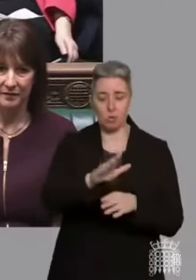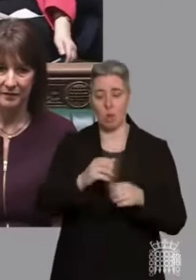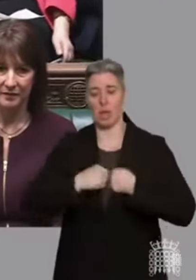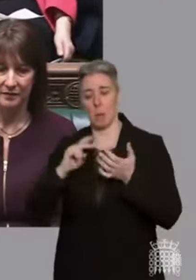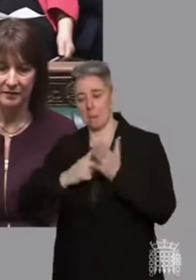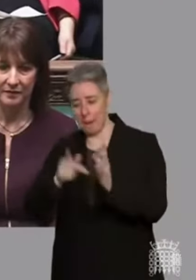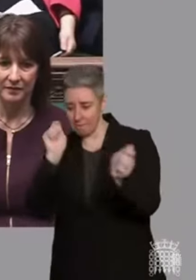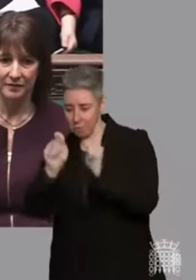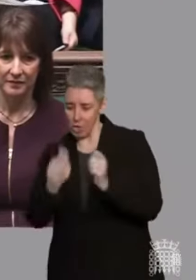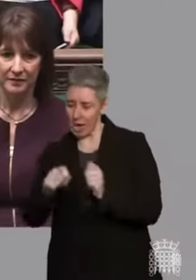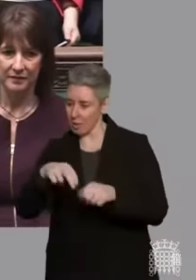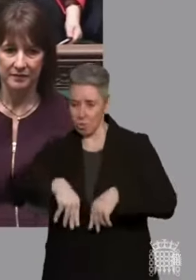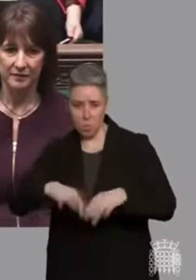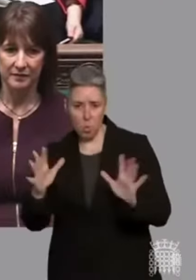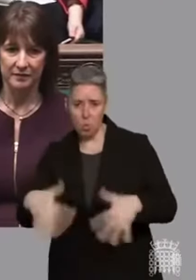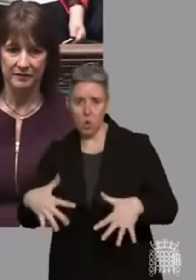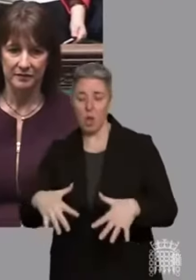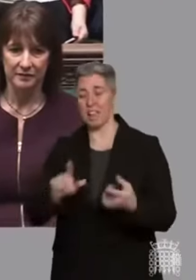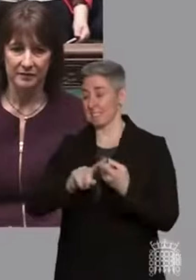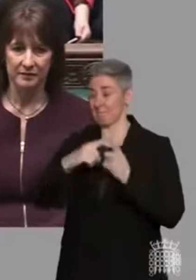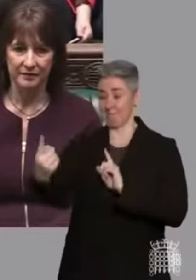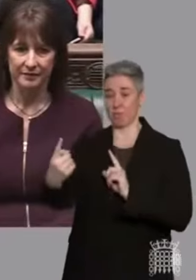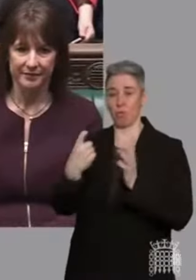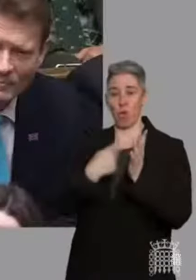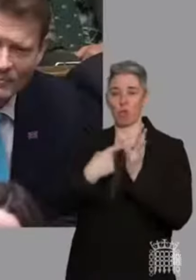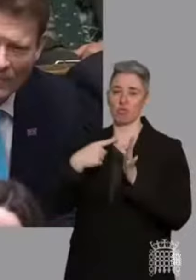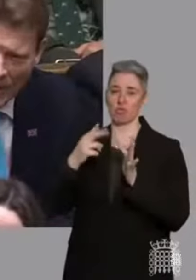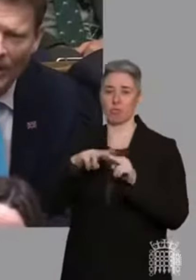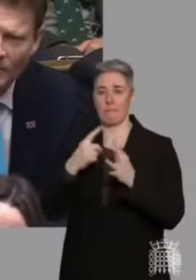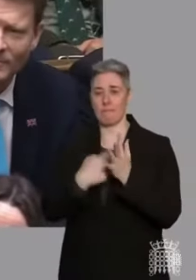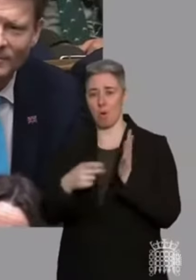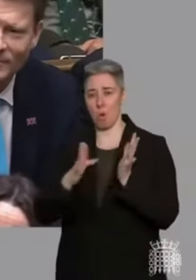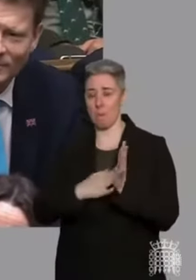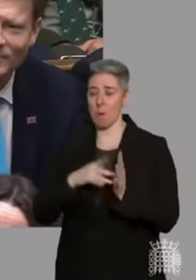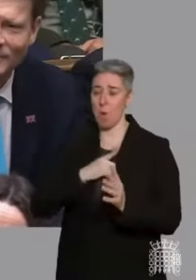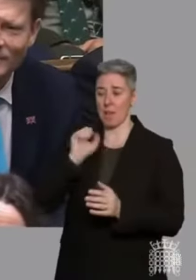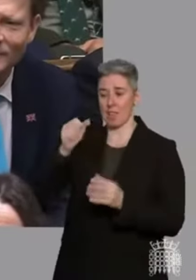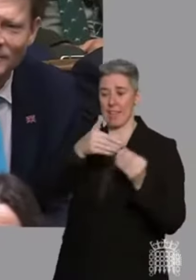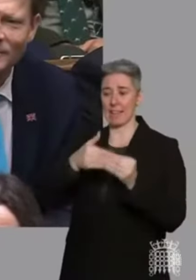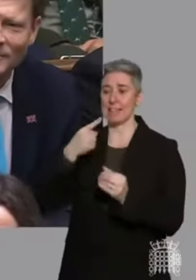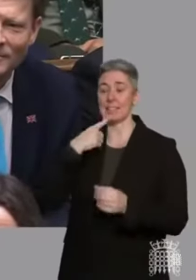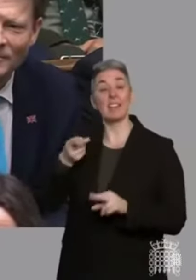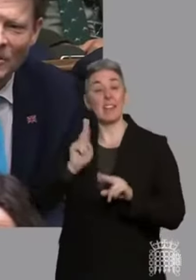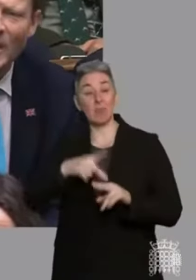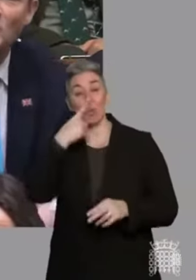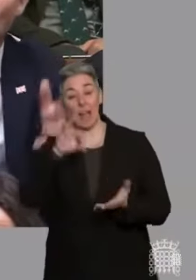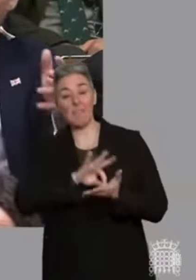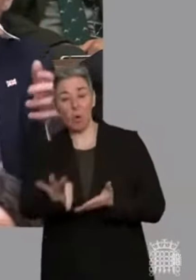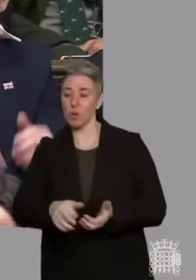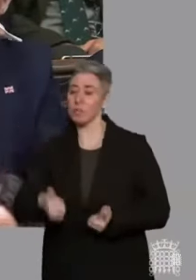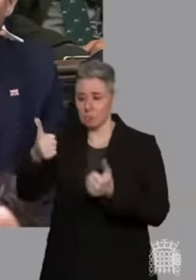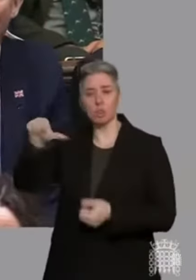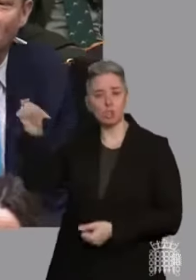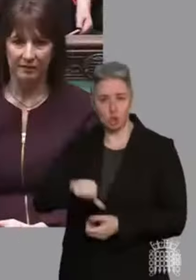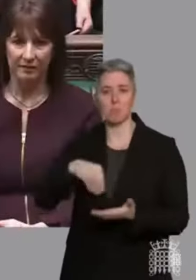said that those who can afford to pay should pay for our healthcare. Under Labour, the NHS will always be